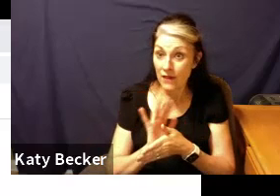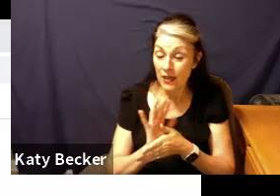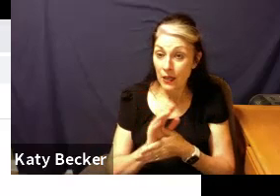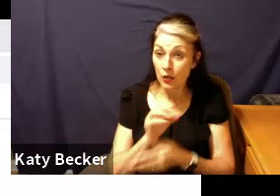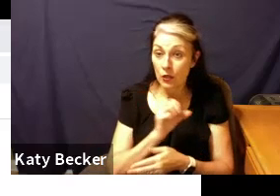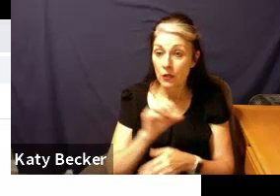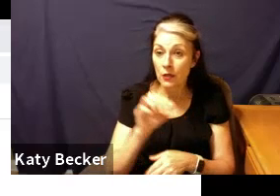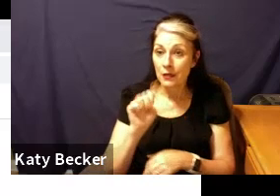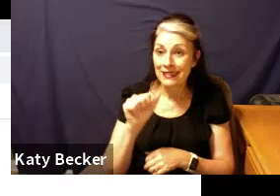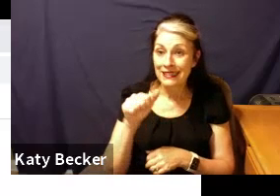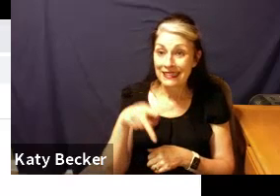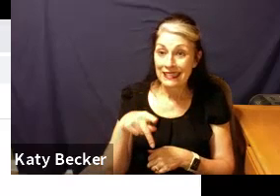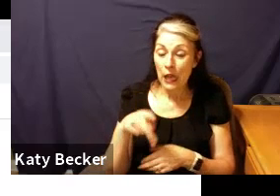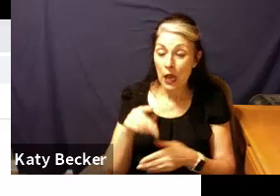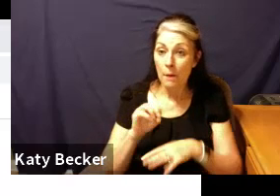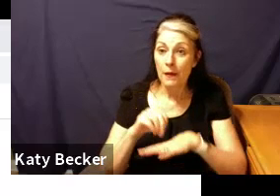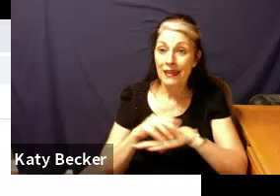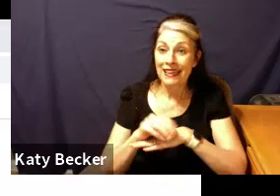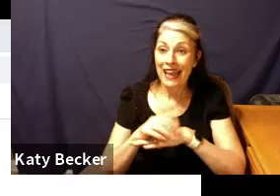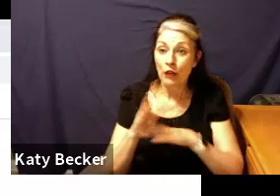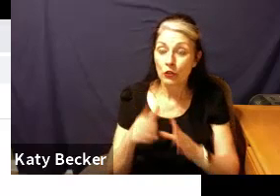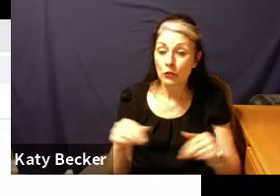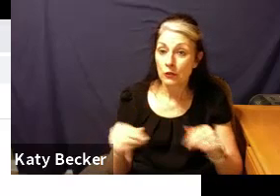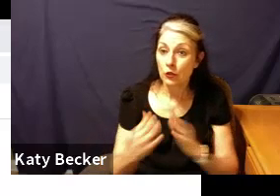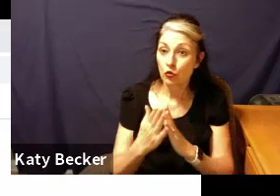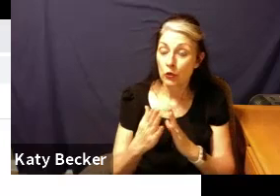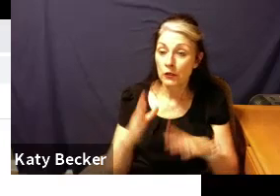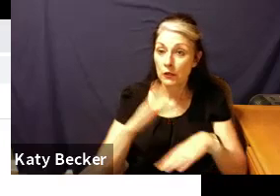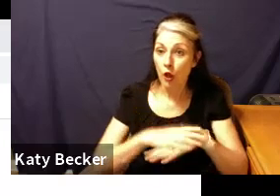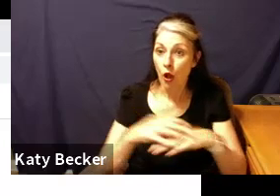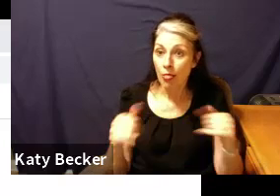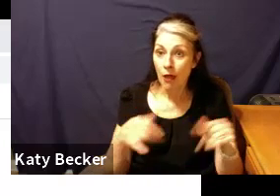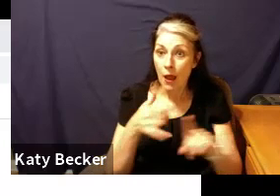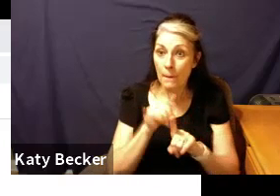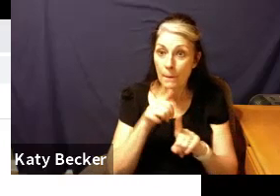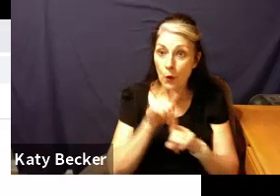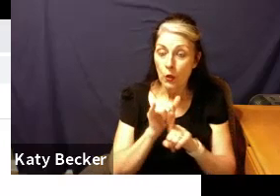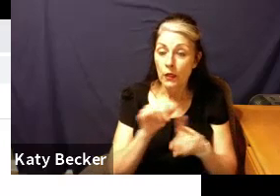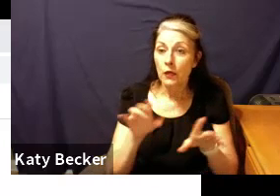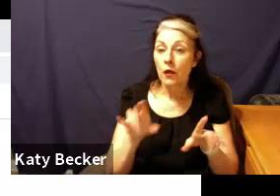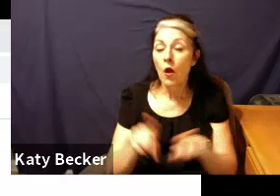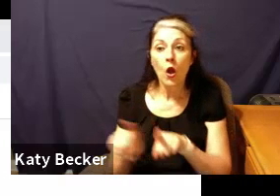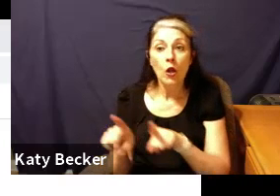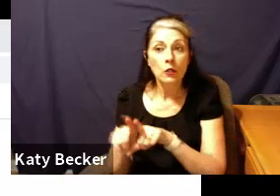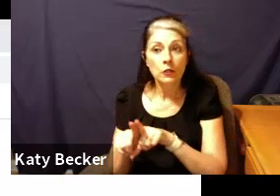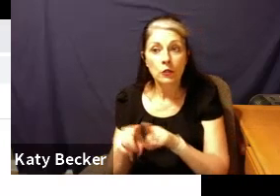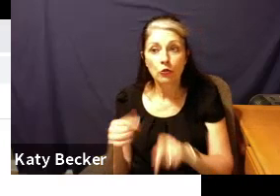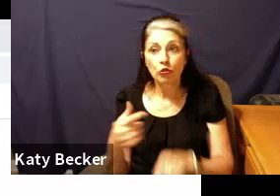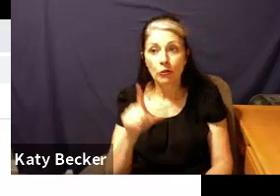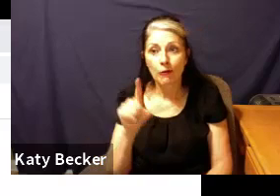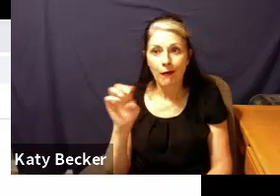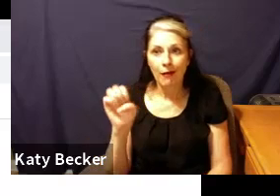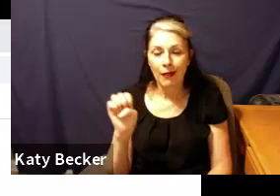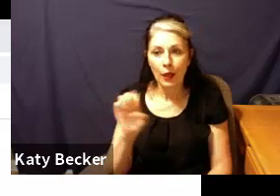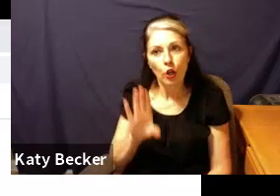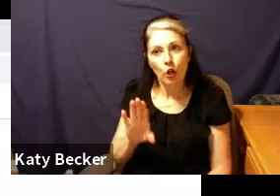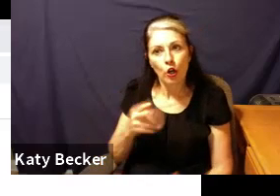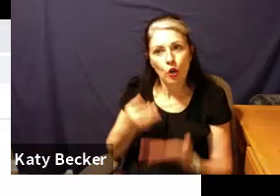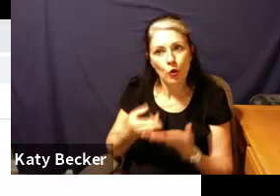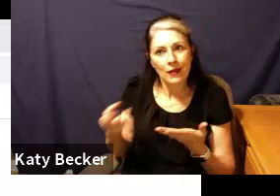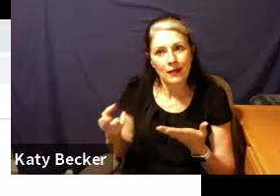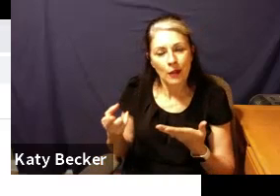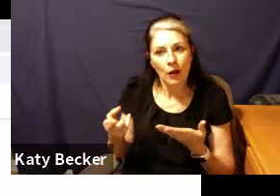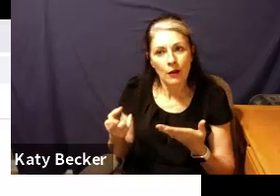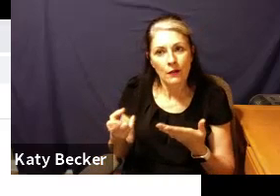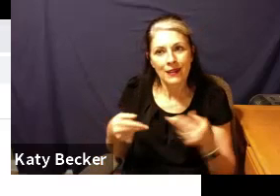SAP counselor made that addresses cyberbullying. And then also Glay put all of her resources into